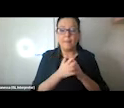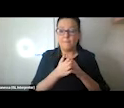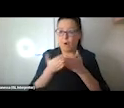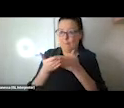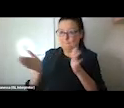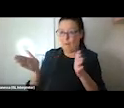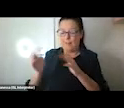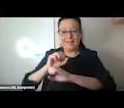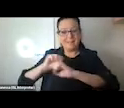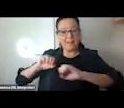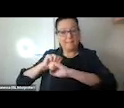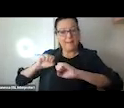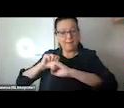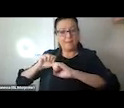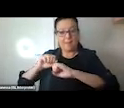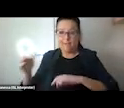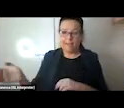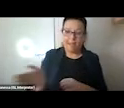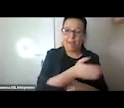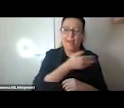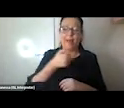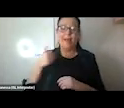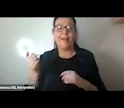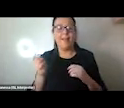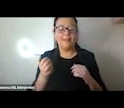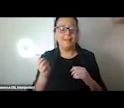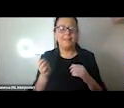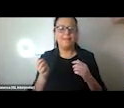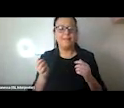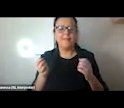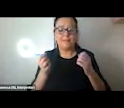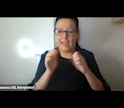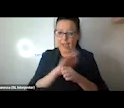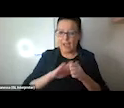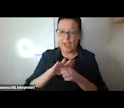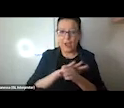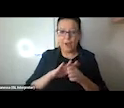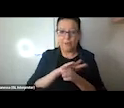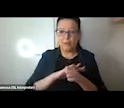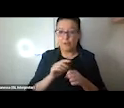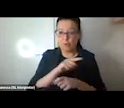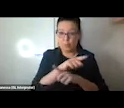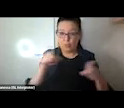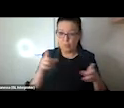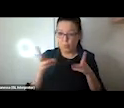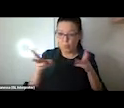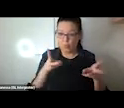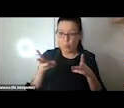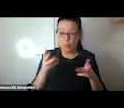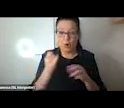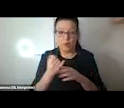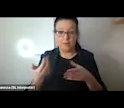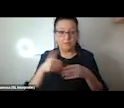spaces. So that all of the outputs and all of the areas that you're engaged in will have longevity and